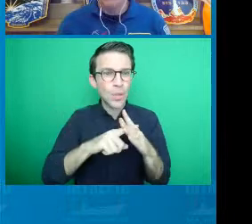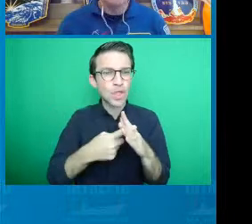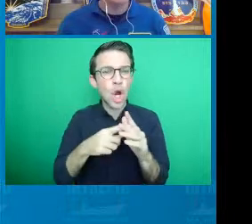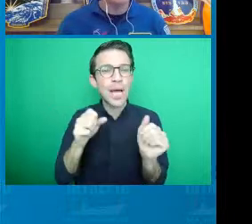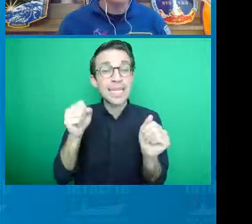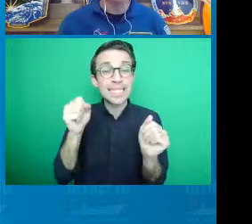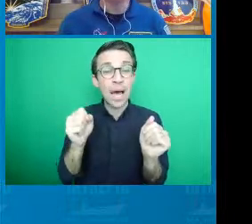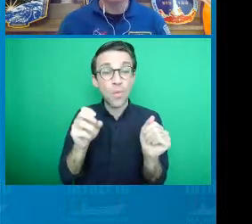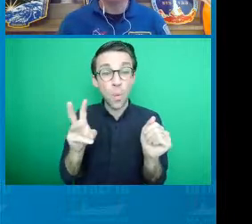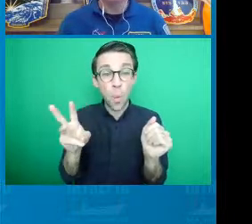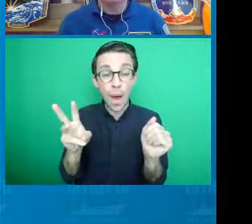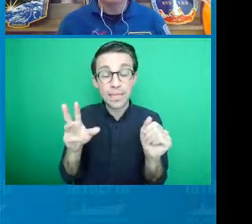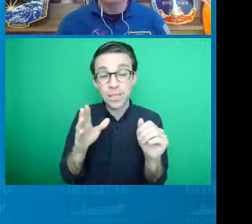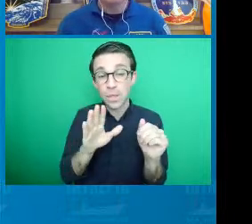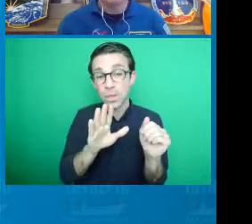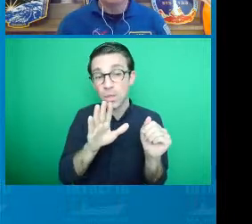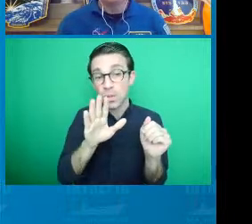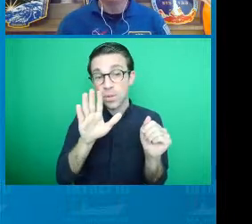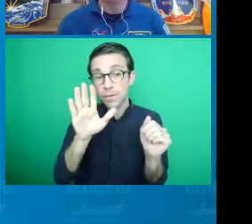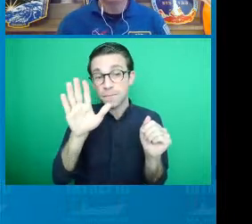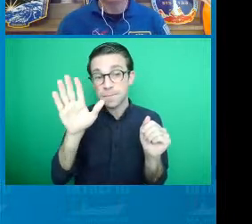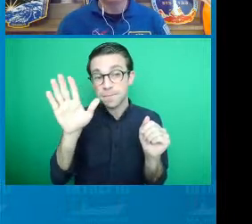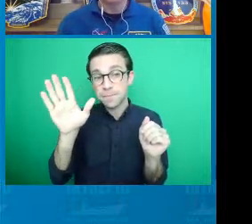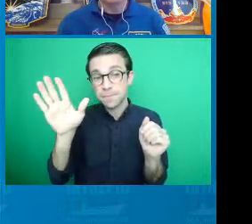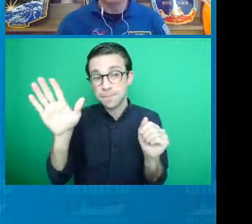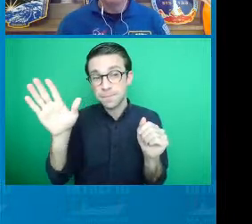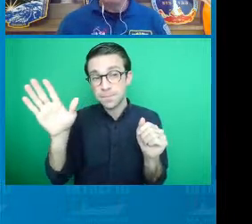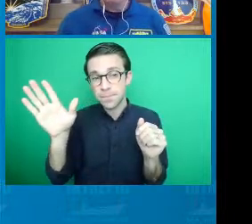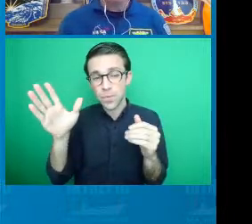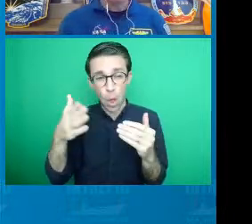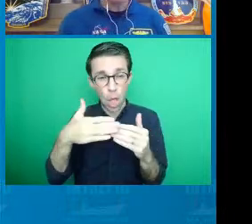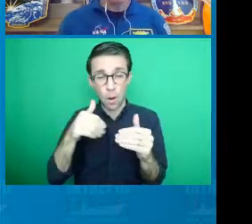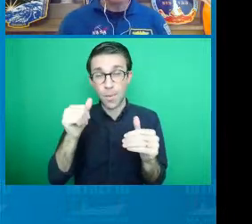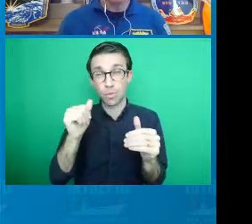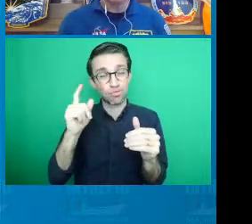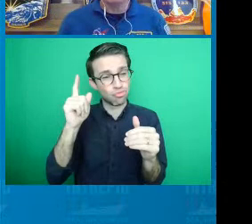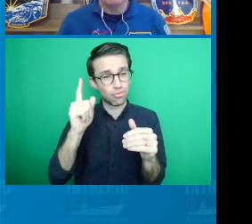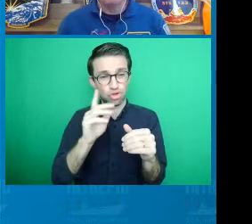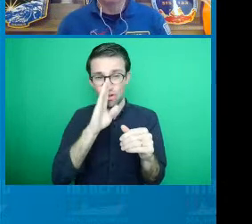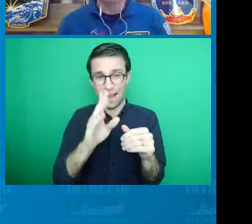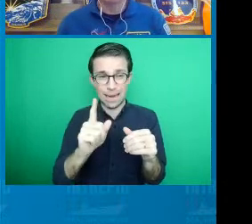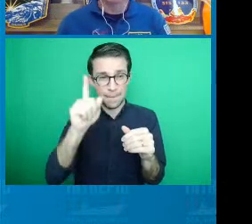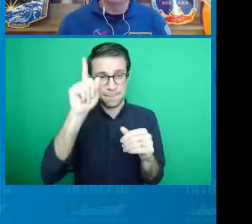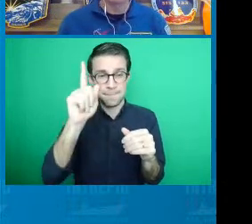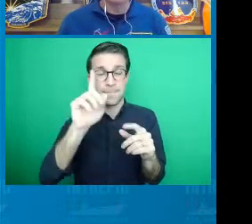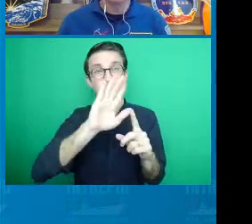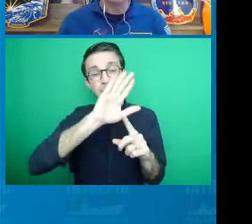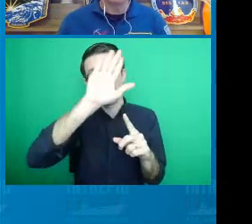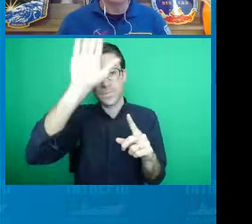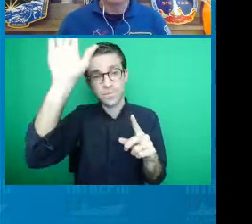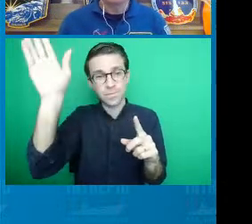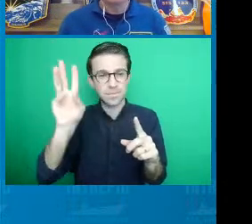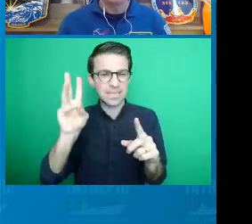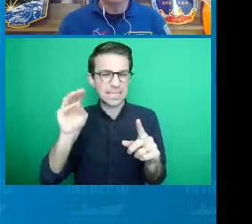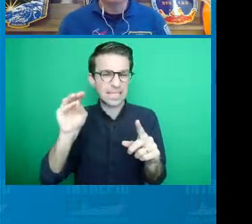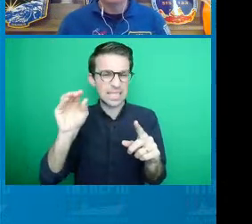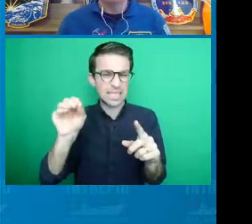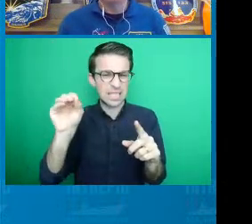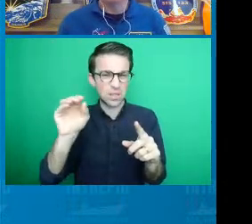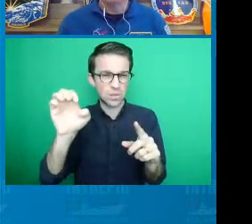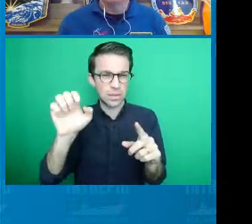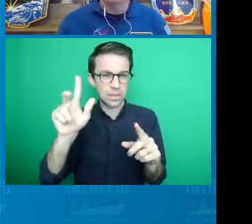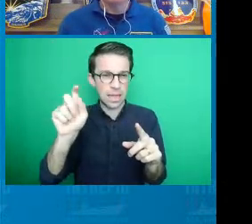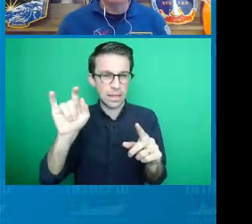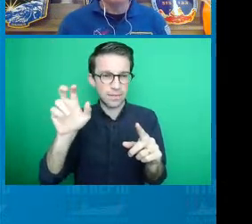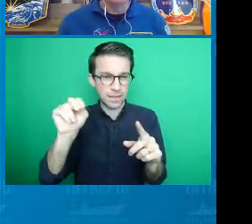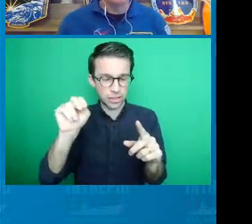go all the way over the top, almost directly overhead at almost 60 degrees of elevation, and then